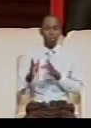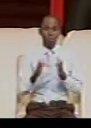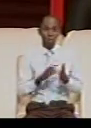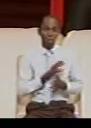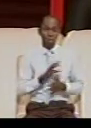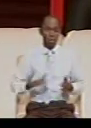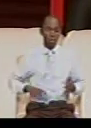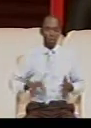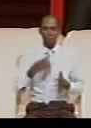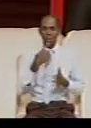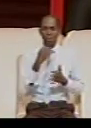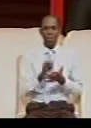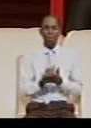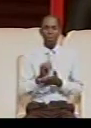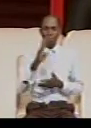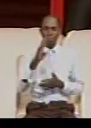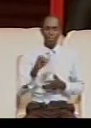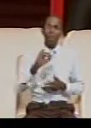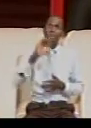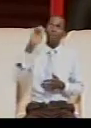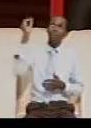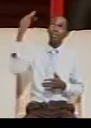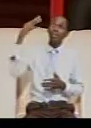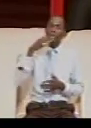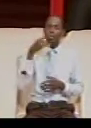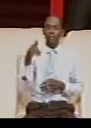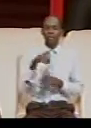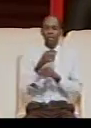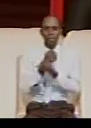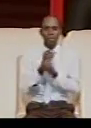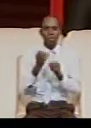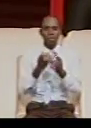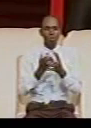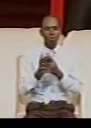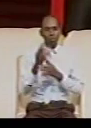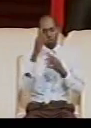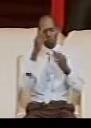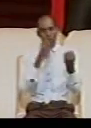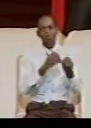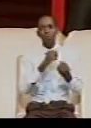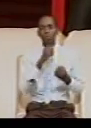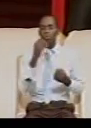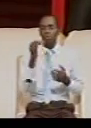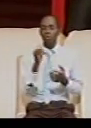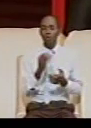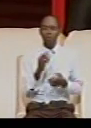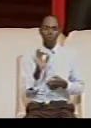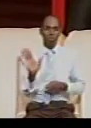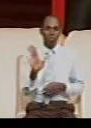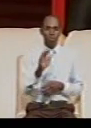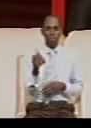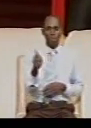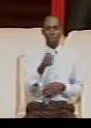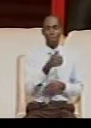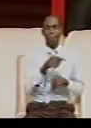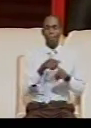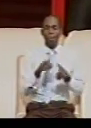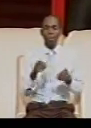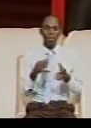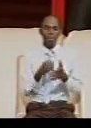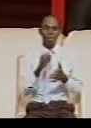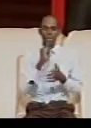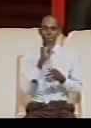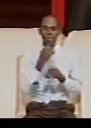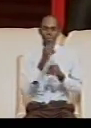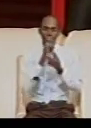says, by grace are you saved through faith. And that not of yourself, it is the